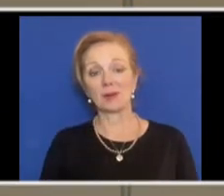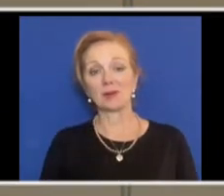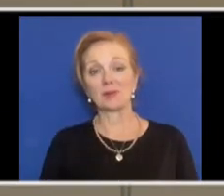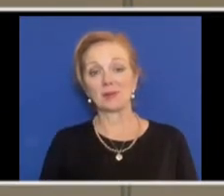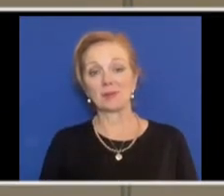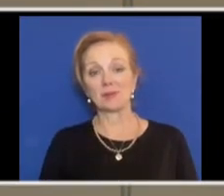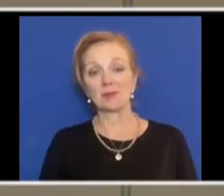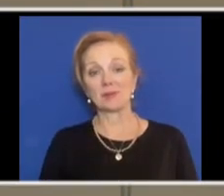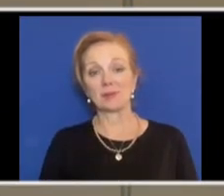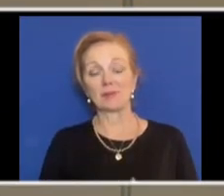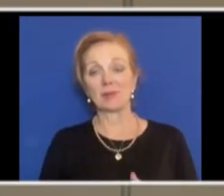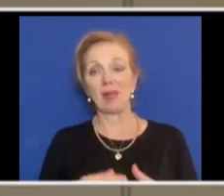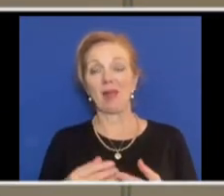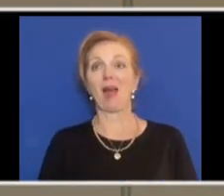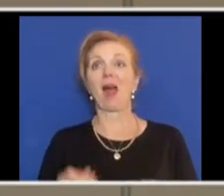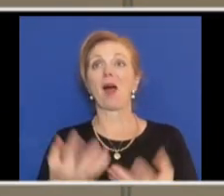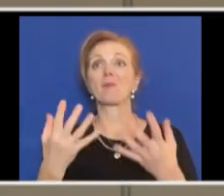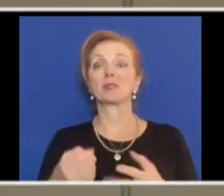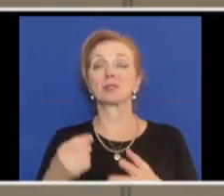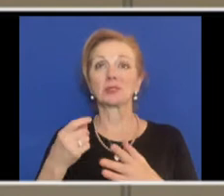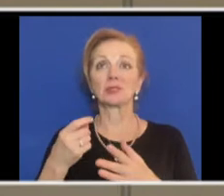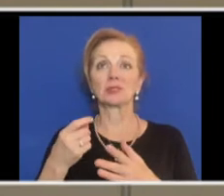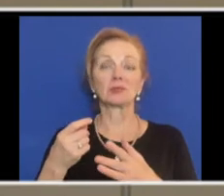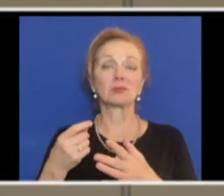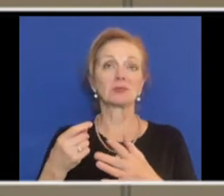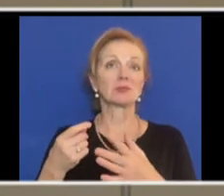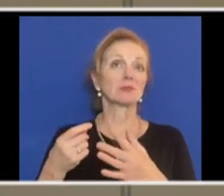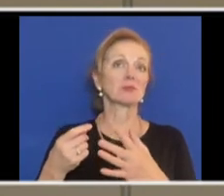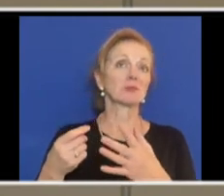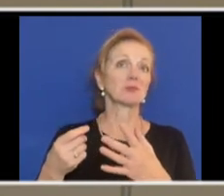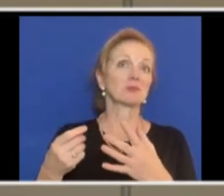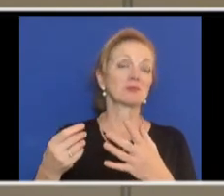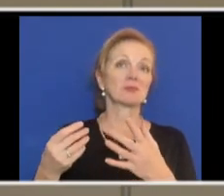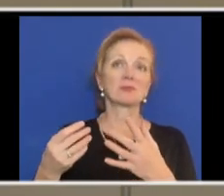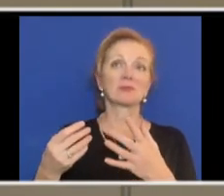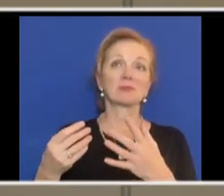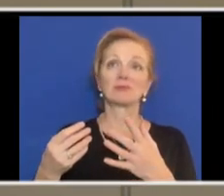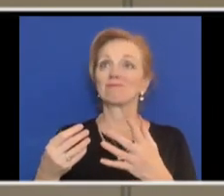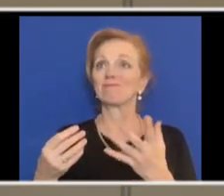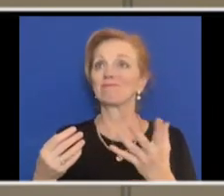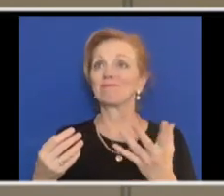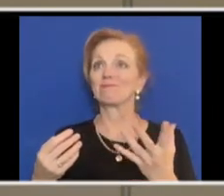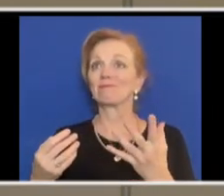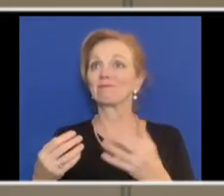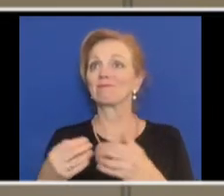yeah mount of of of